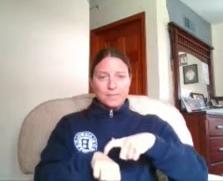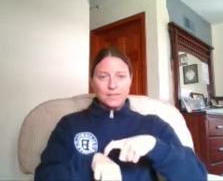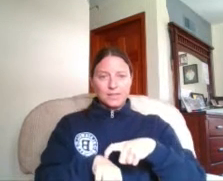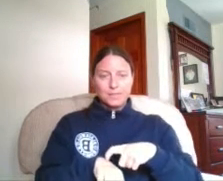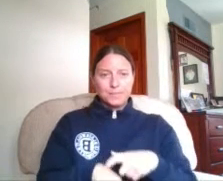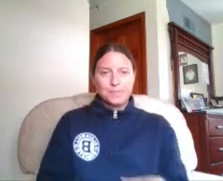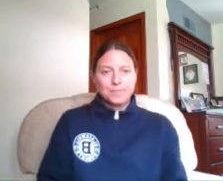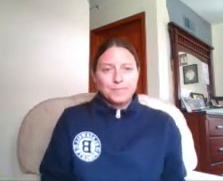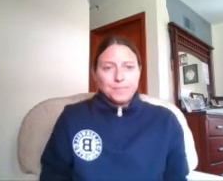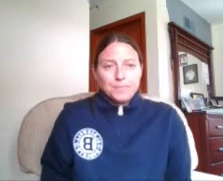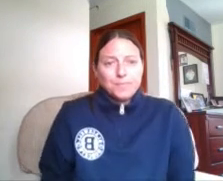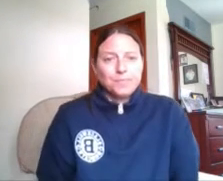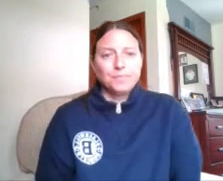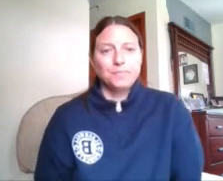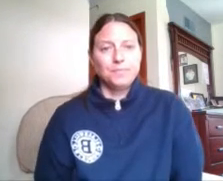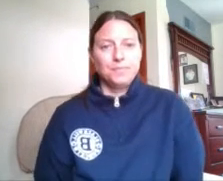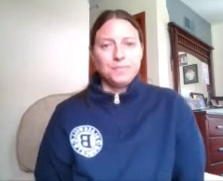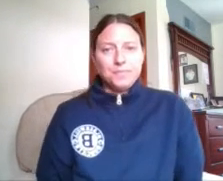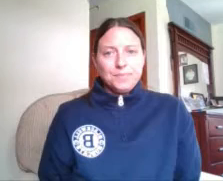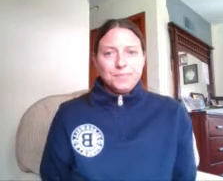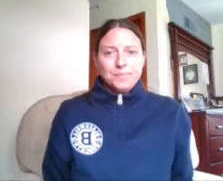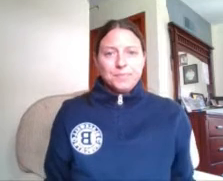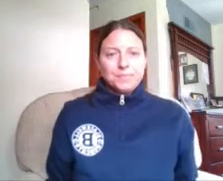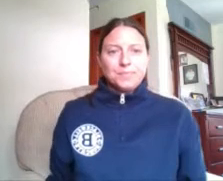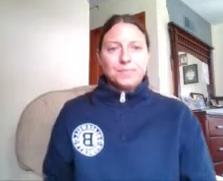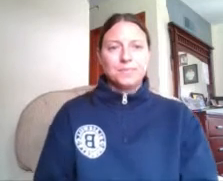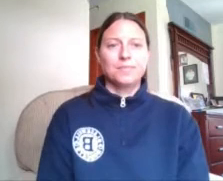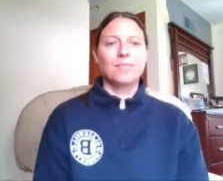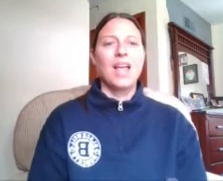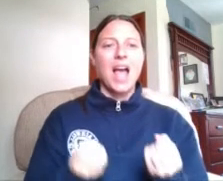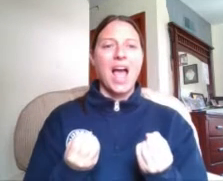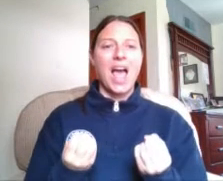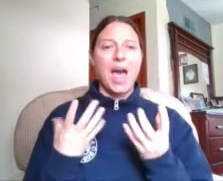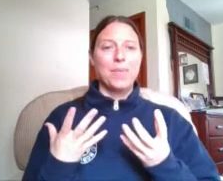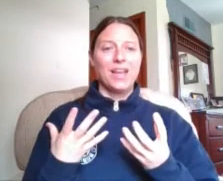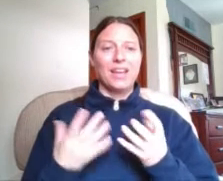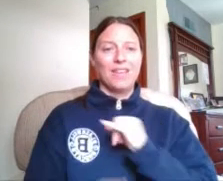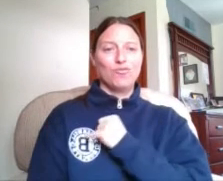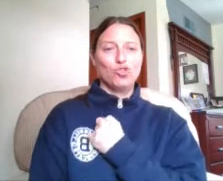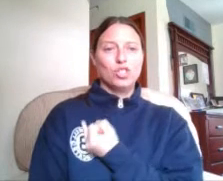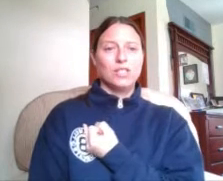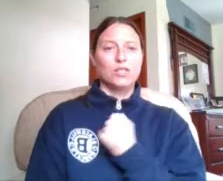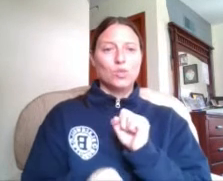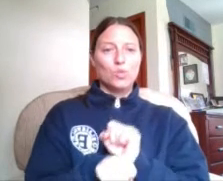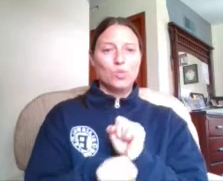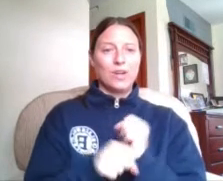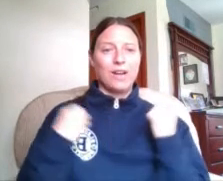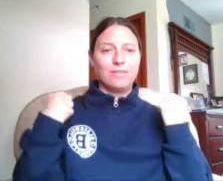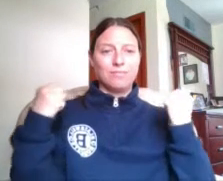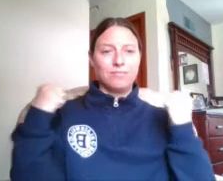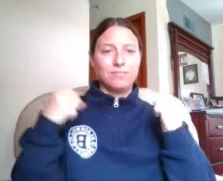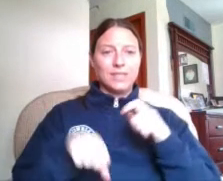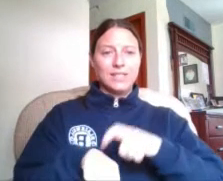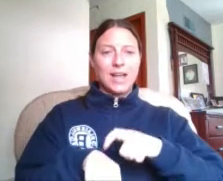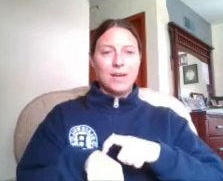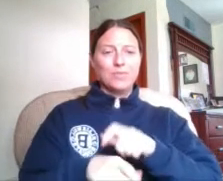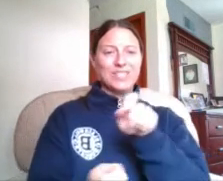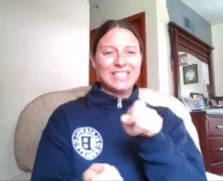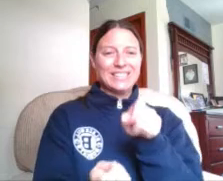chart in the middle. It says, how many of Jill's workouts lasted exactly 90